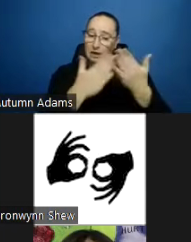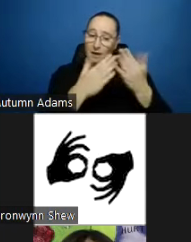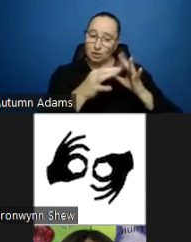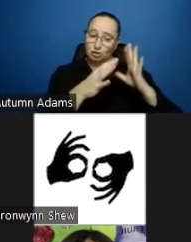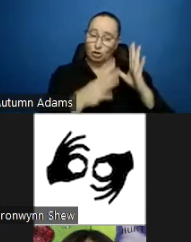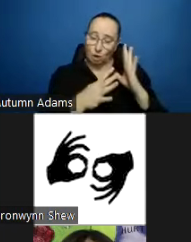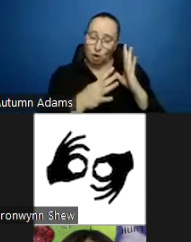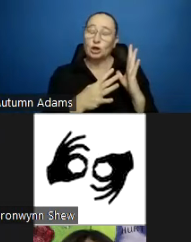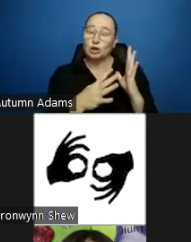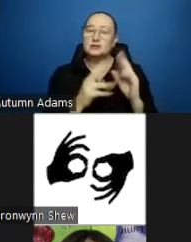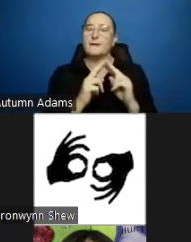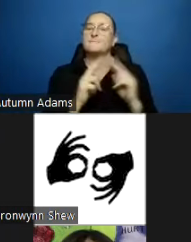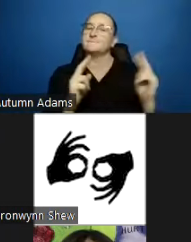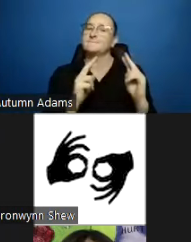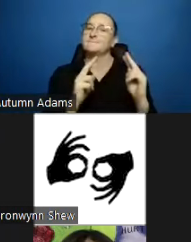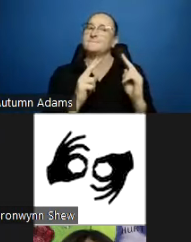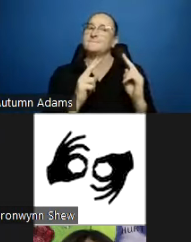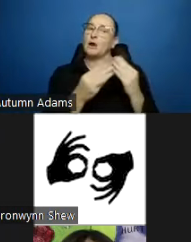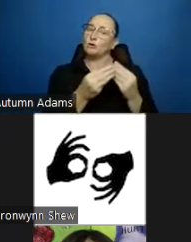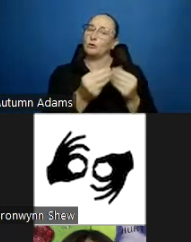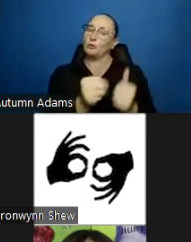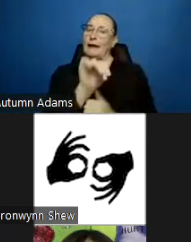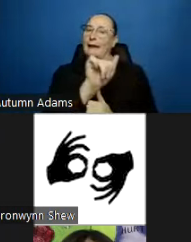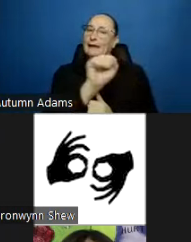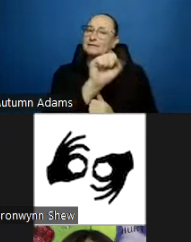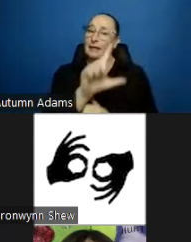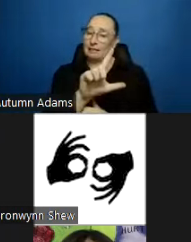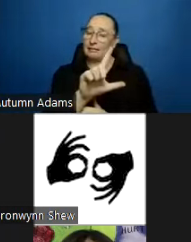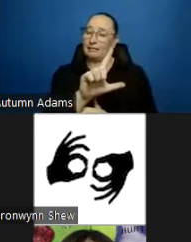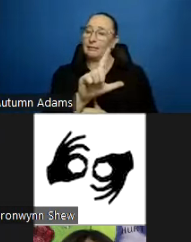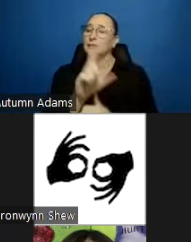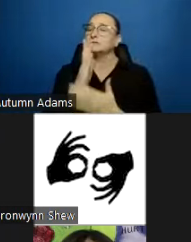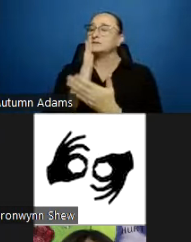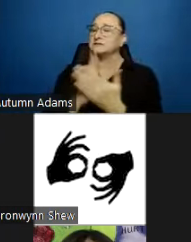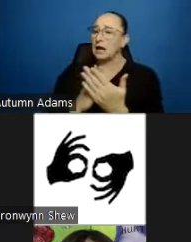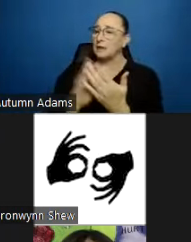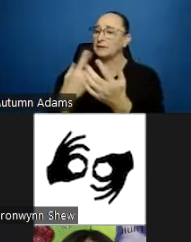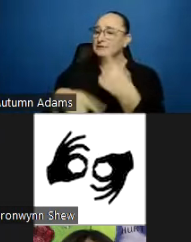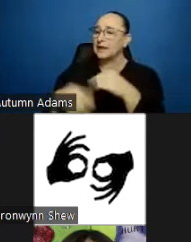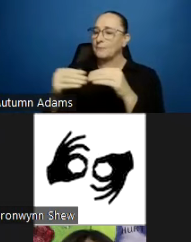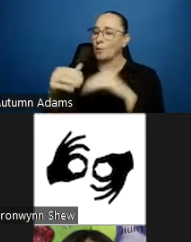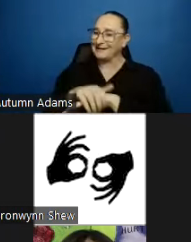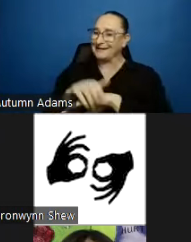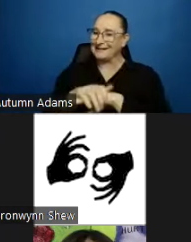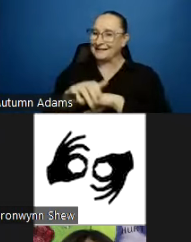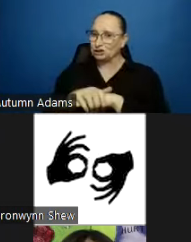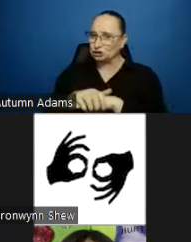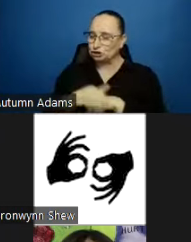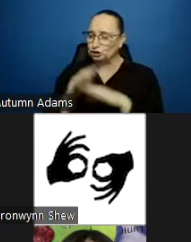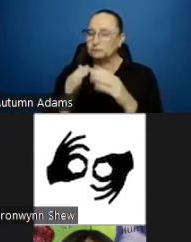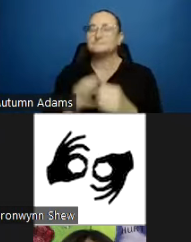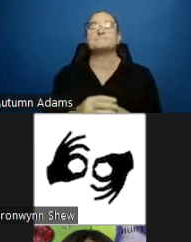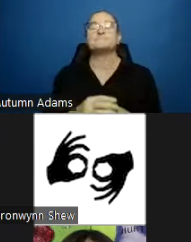are very proficient at ASL, and some are assigned more English-based. So please